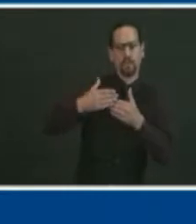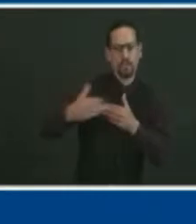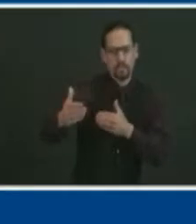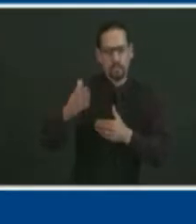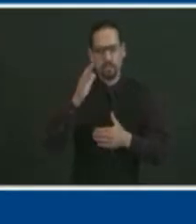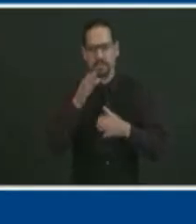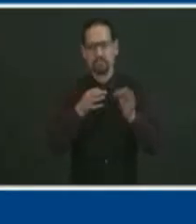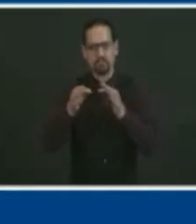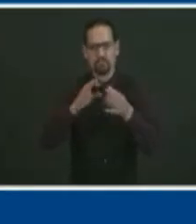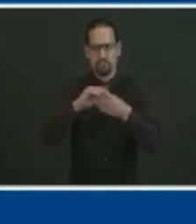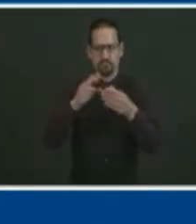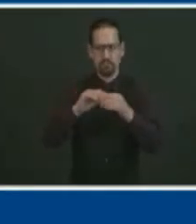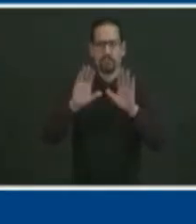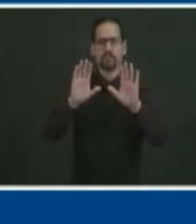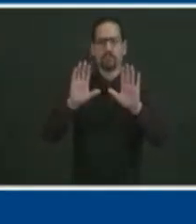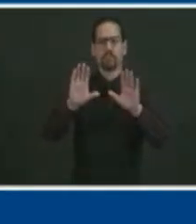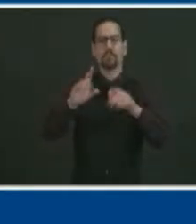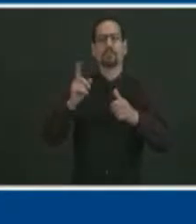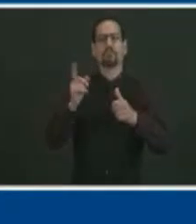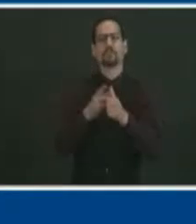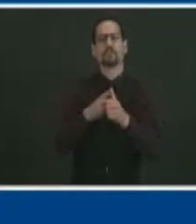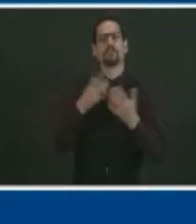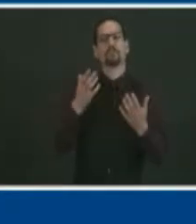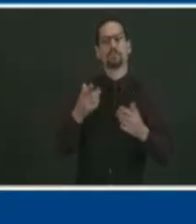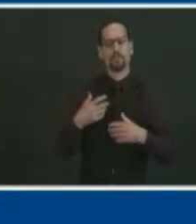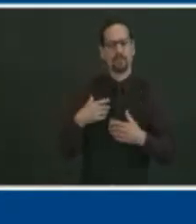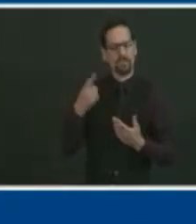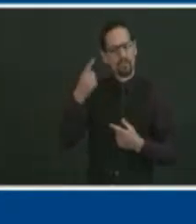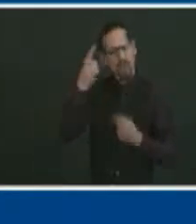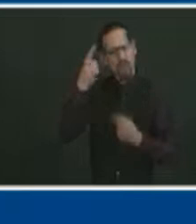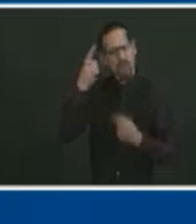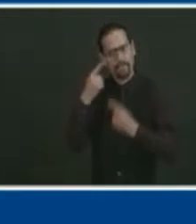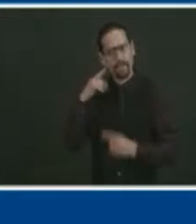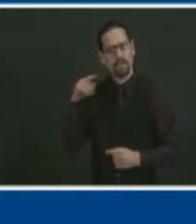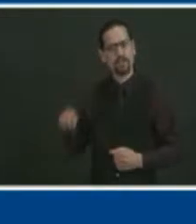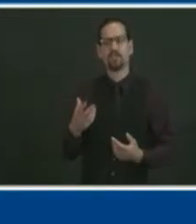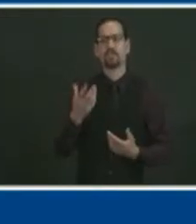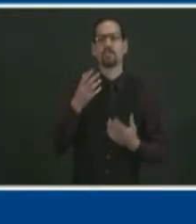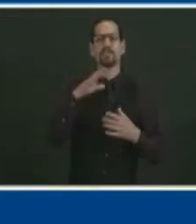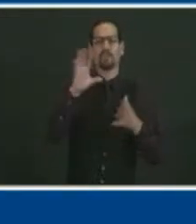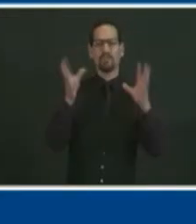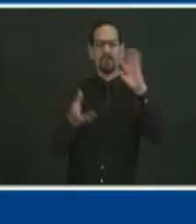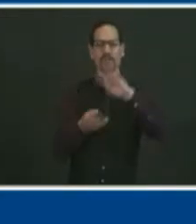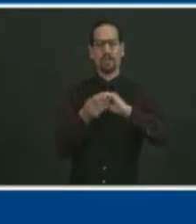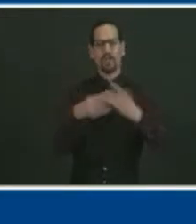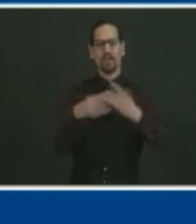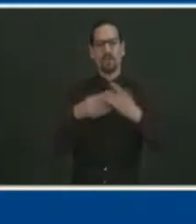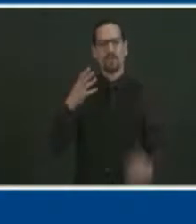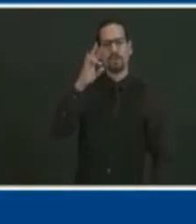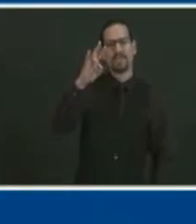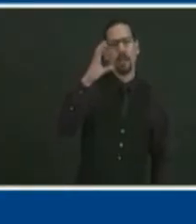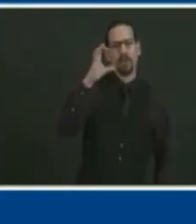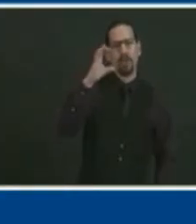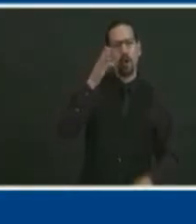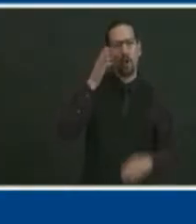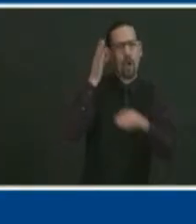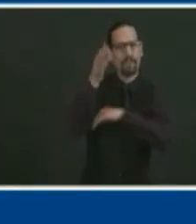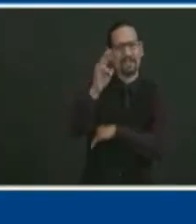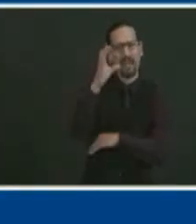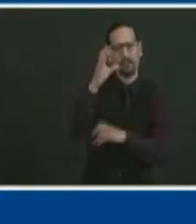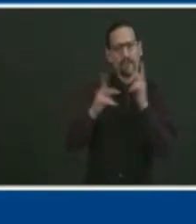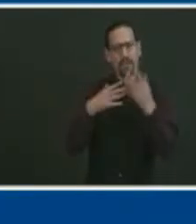now to be mindful of the fact that we've lost over 700 Rhode Islanders already to this virus. Today, I'm reporting another